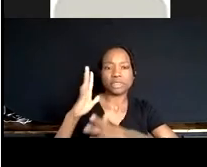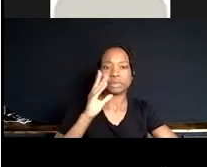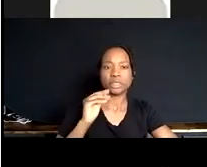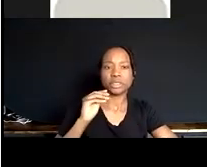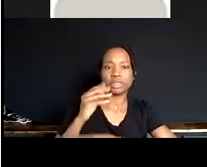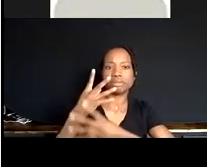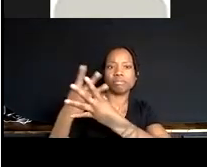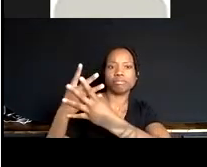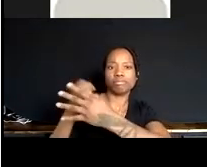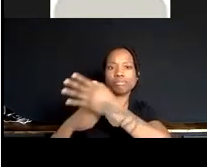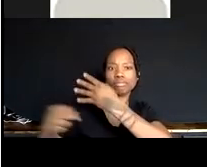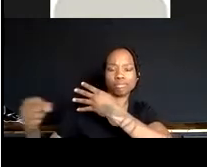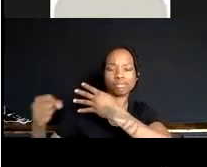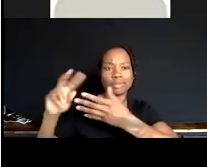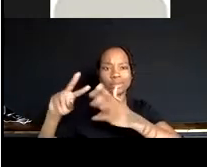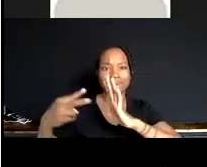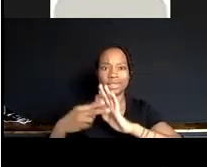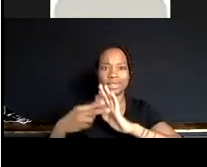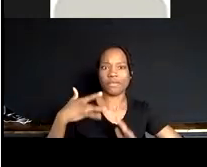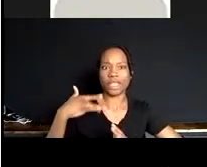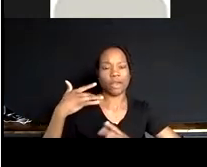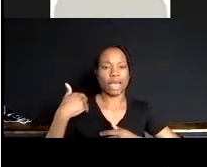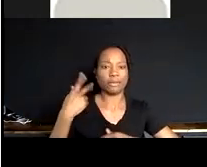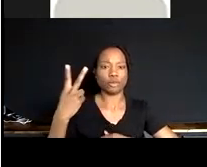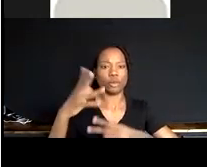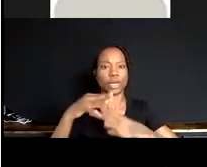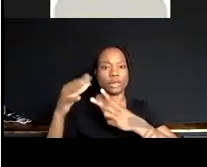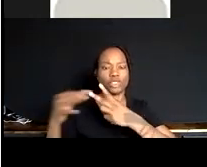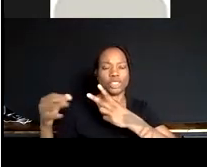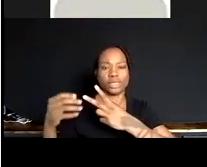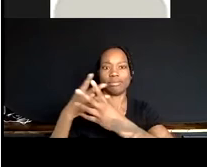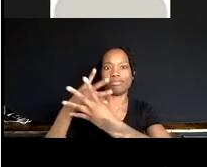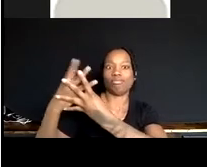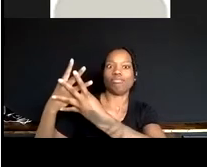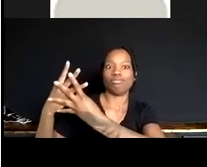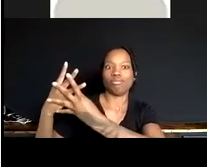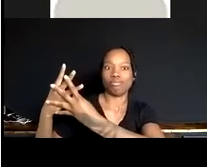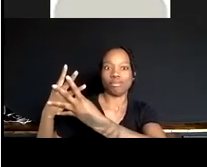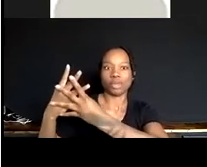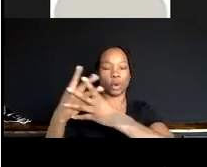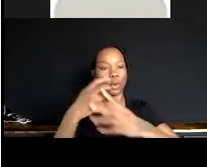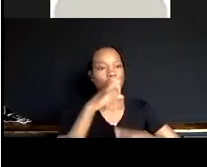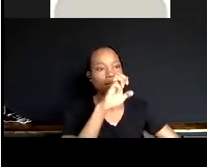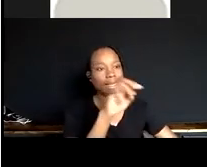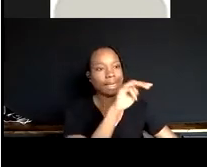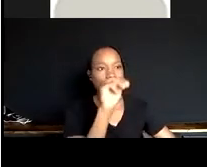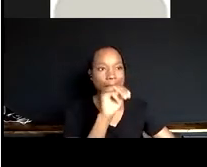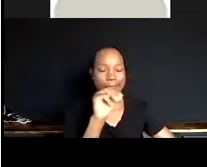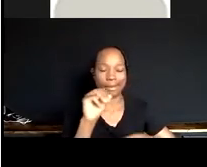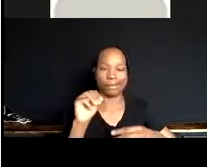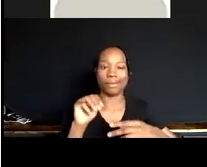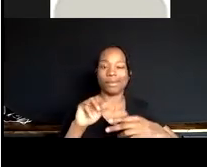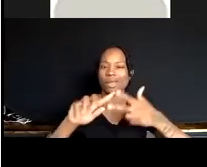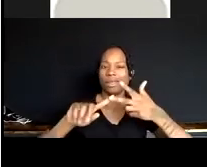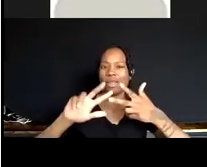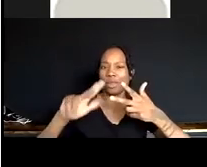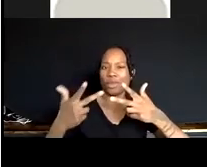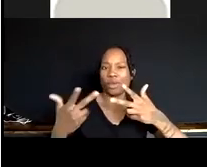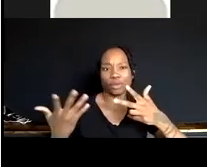makes us think that there's only two options, jail or electronic monitors. The third option is